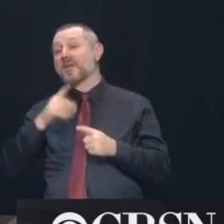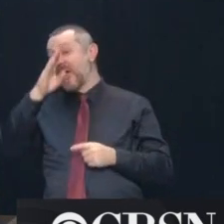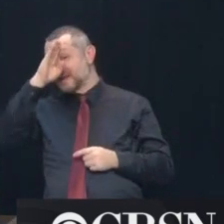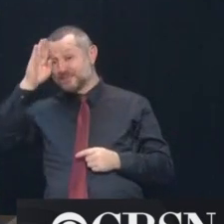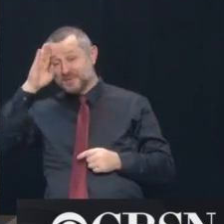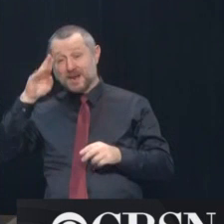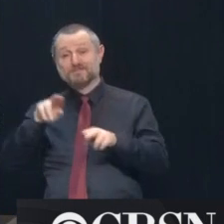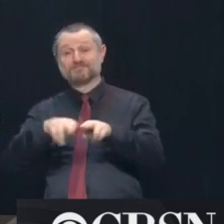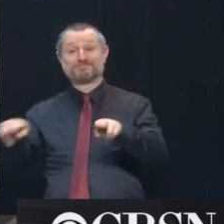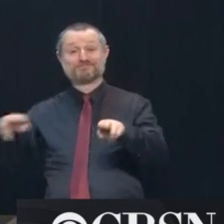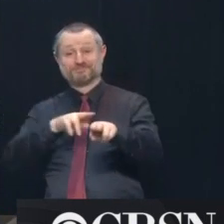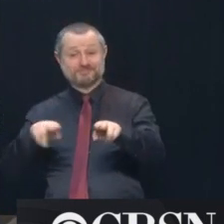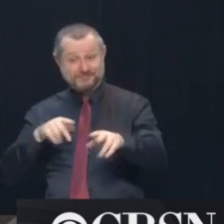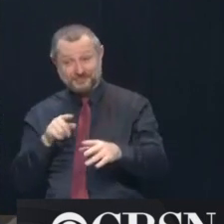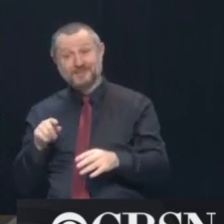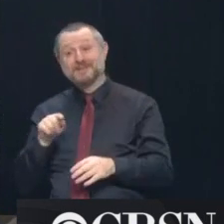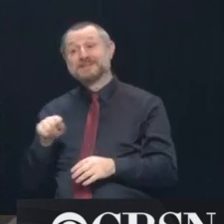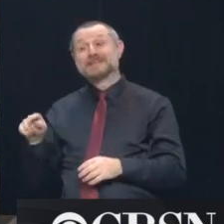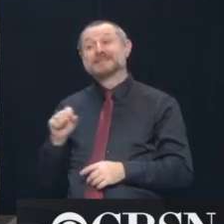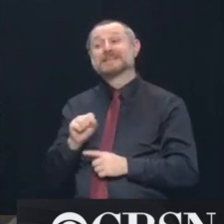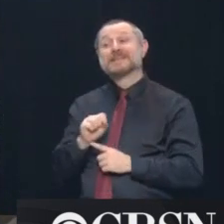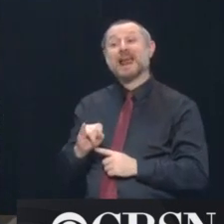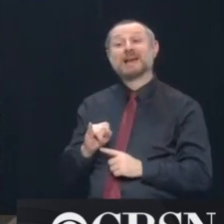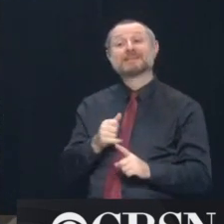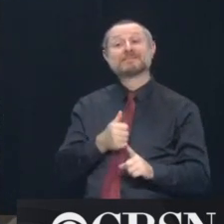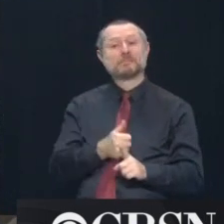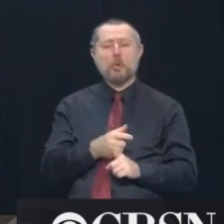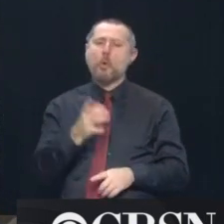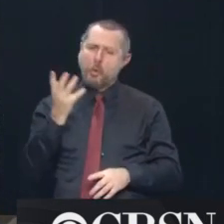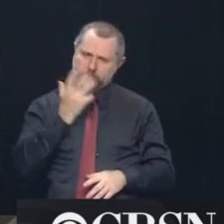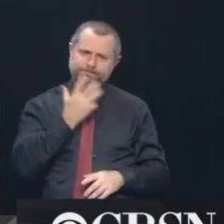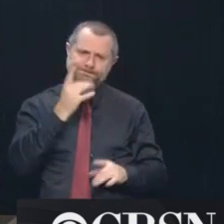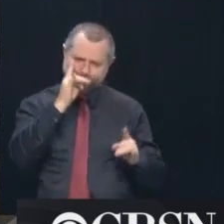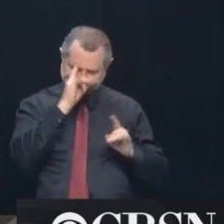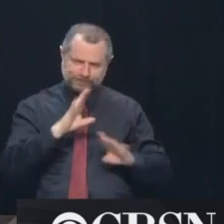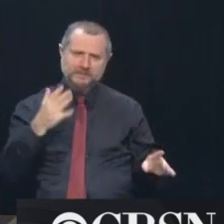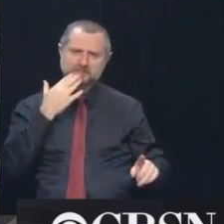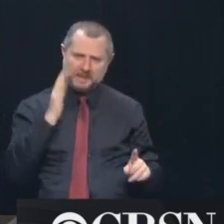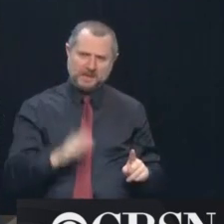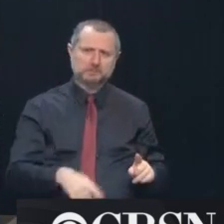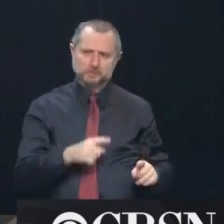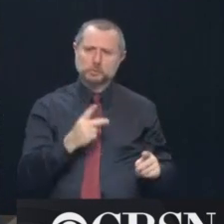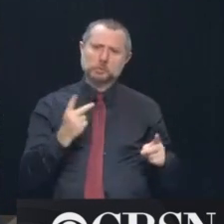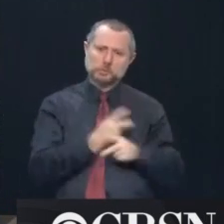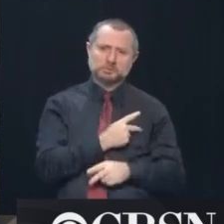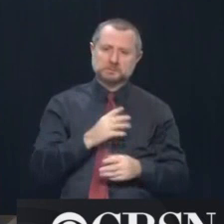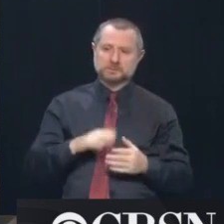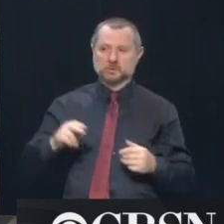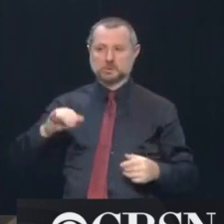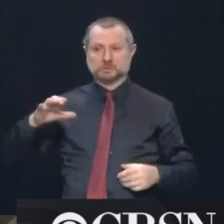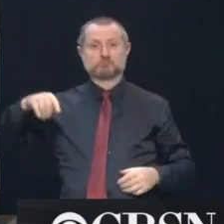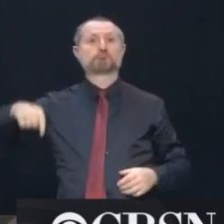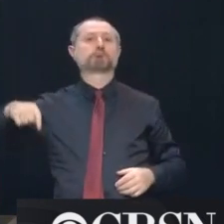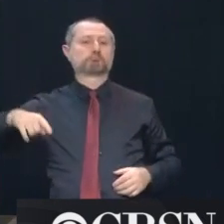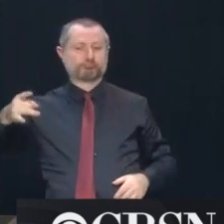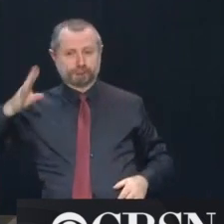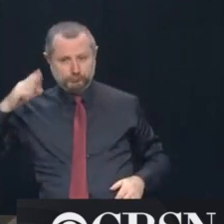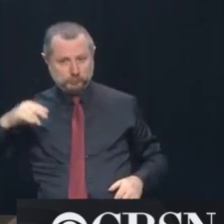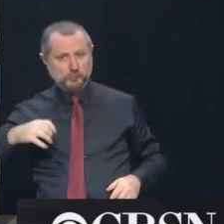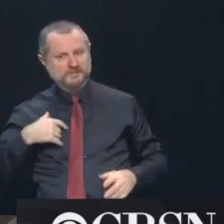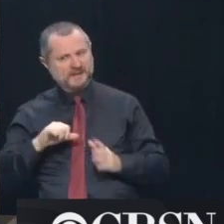Staten Island has the worst situation in New York City. And I want to reinforce that point